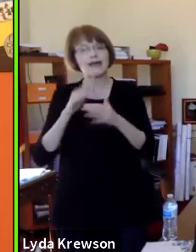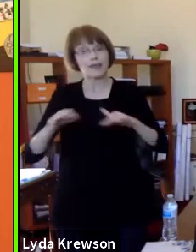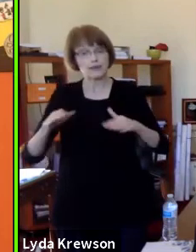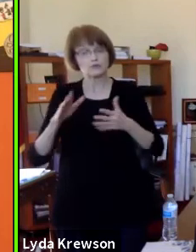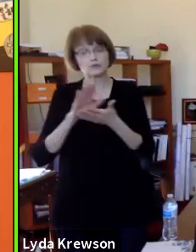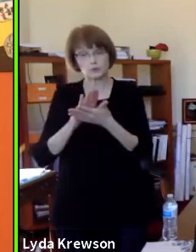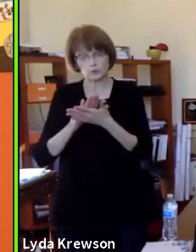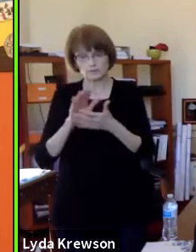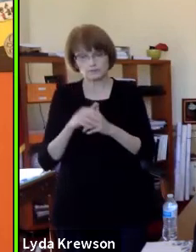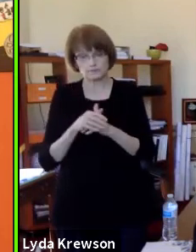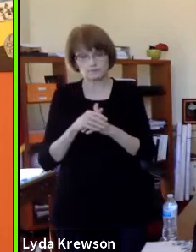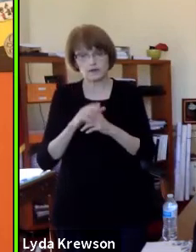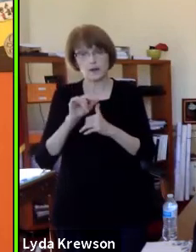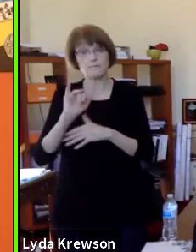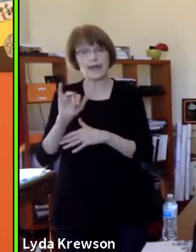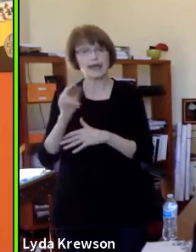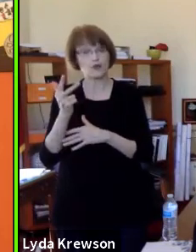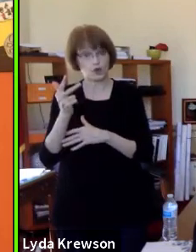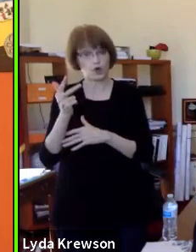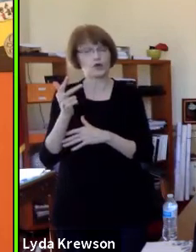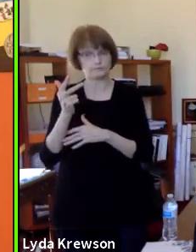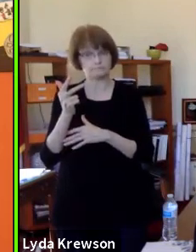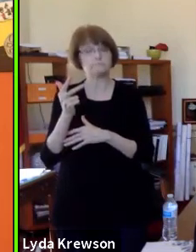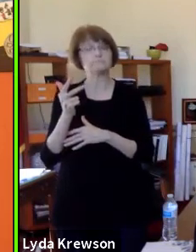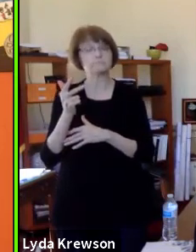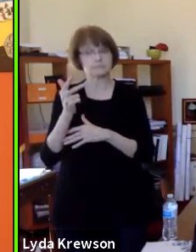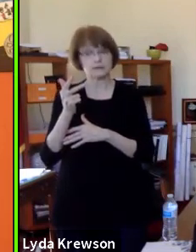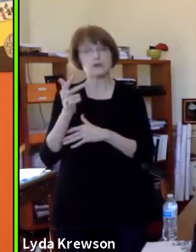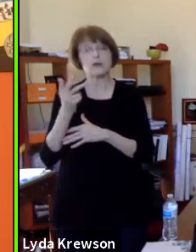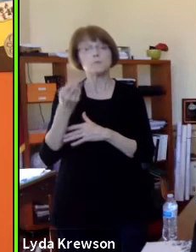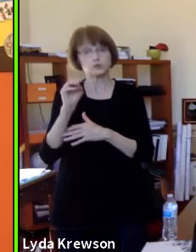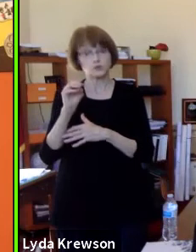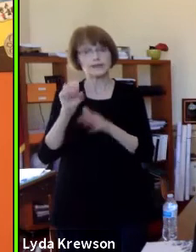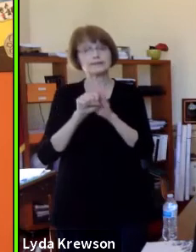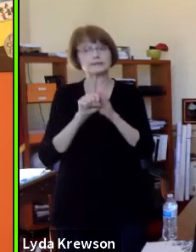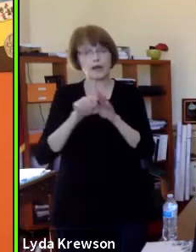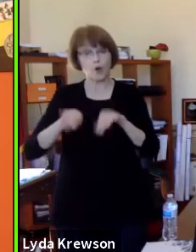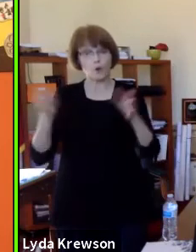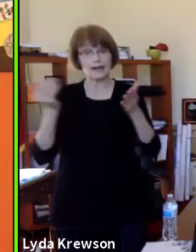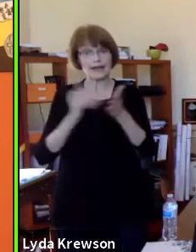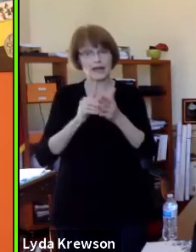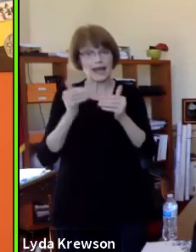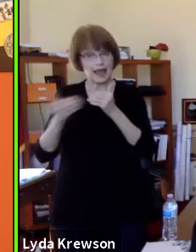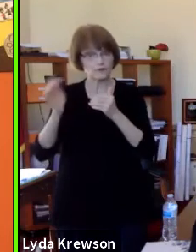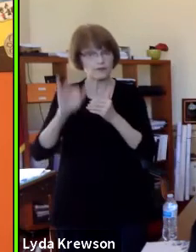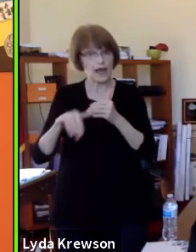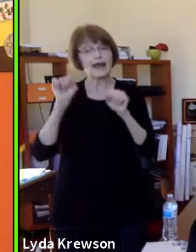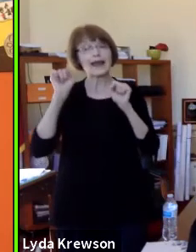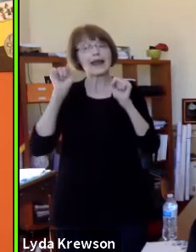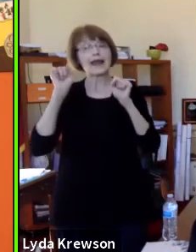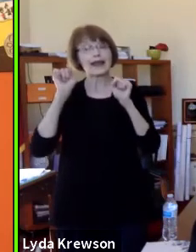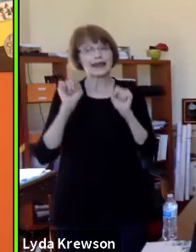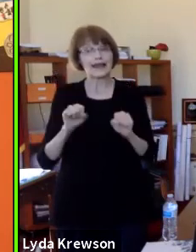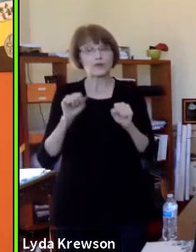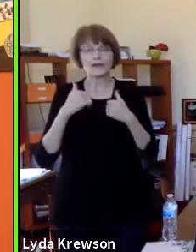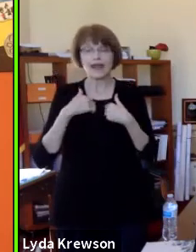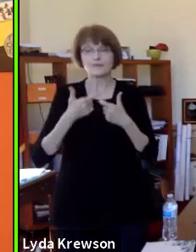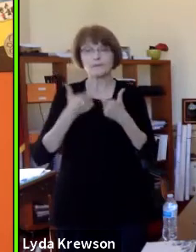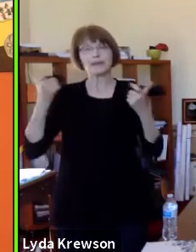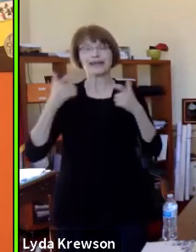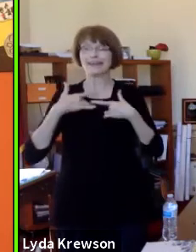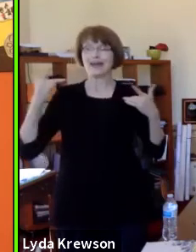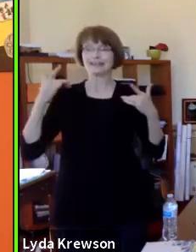after Missouri is supposed to open back up, will we be able to hold big events and not